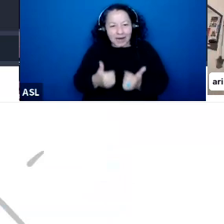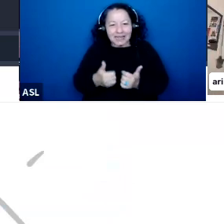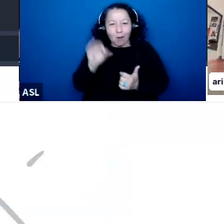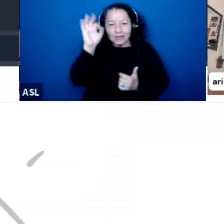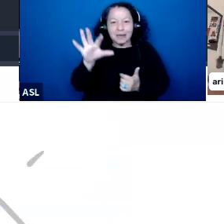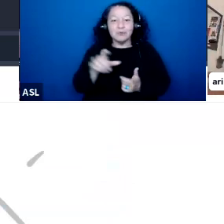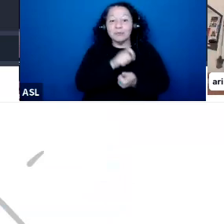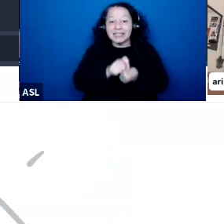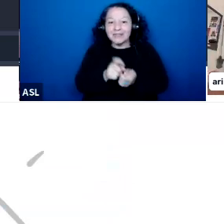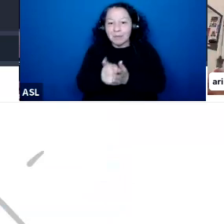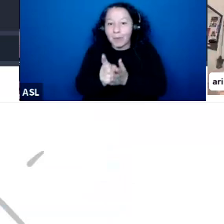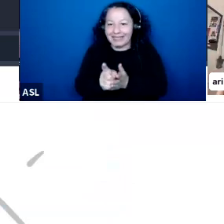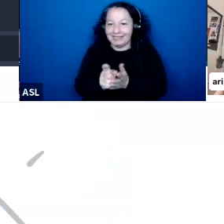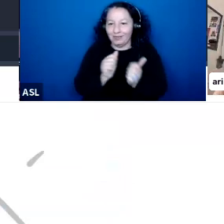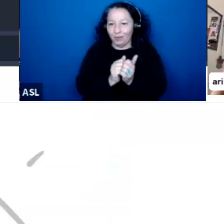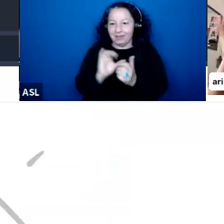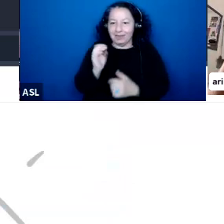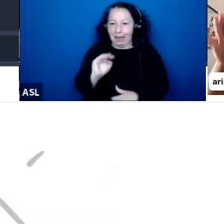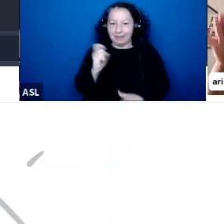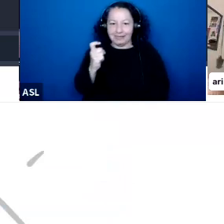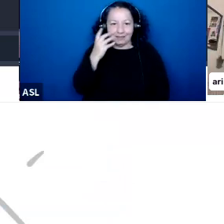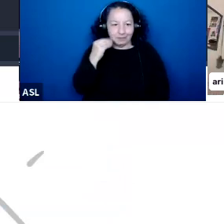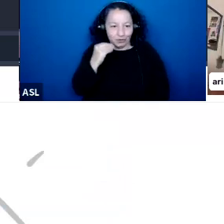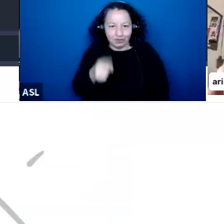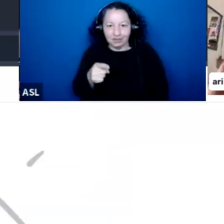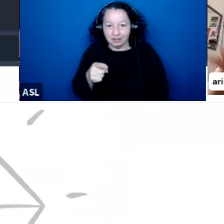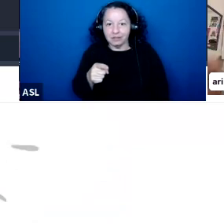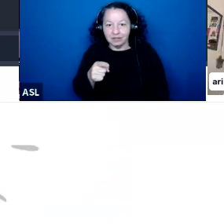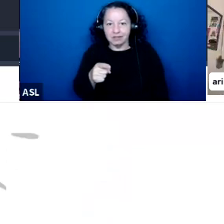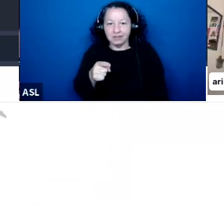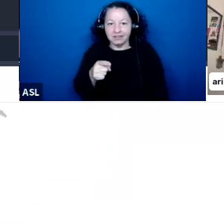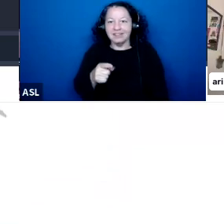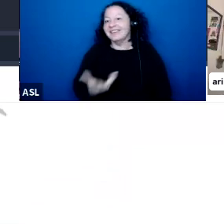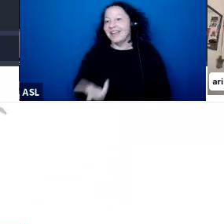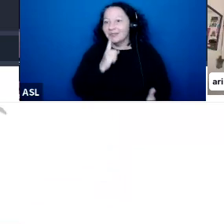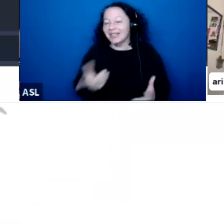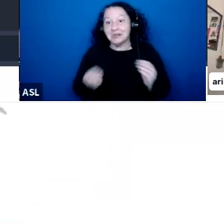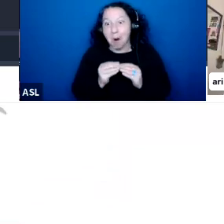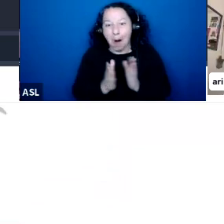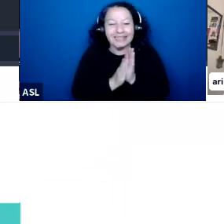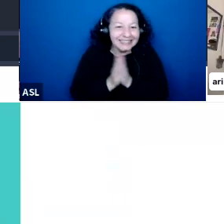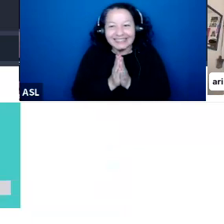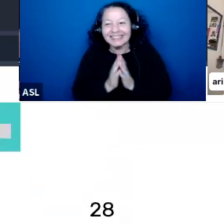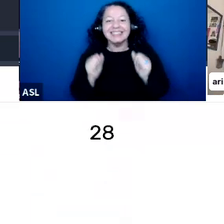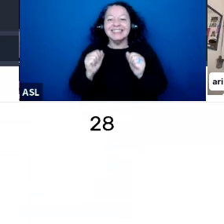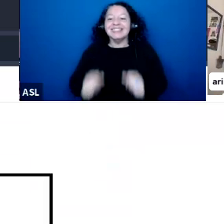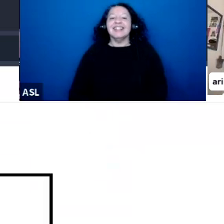into specific moments of chemsex. So if you like, yeah,